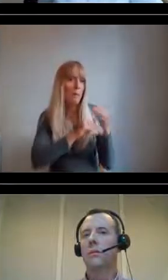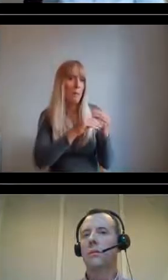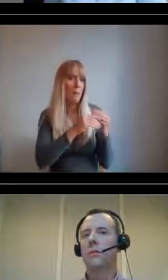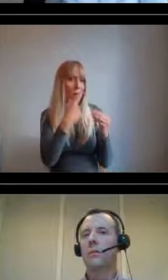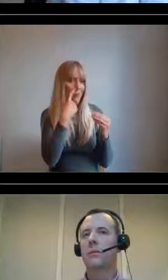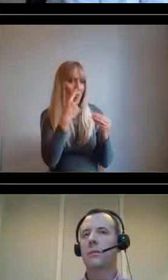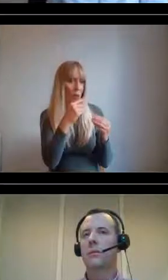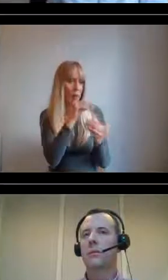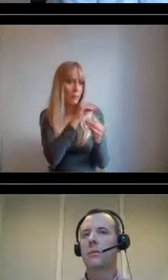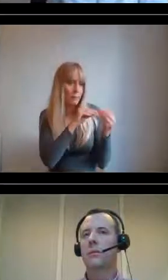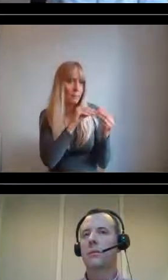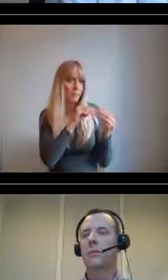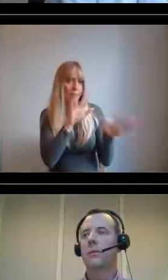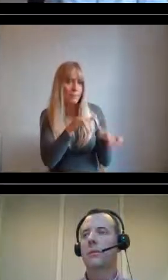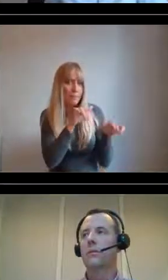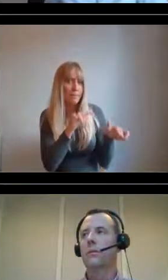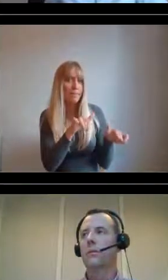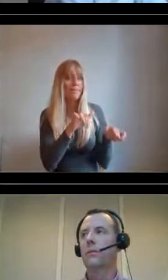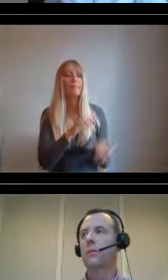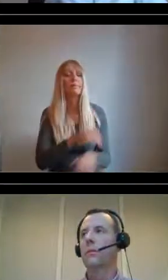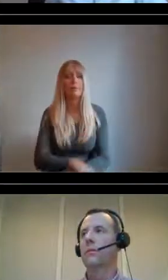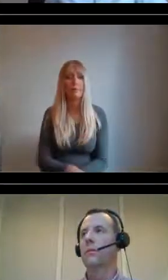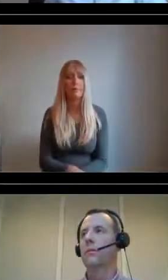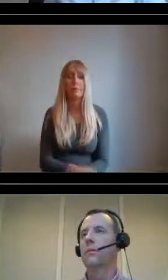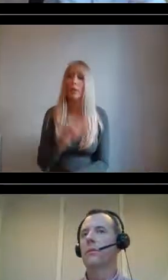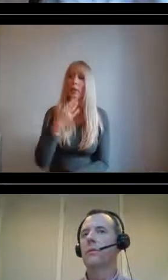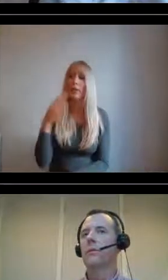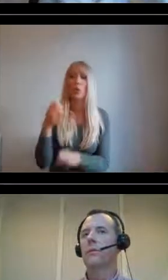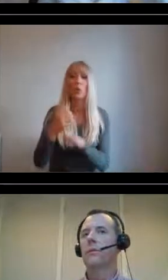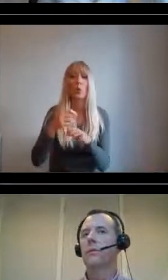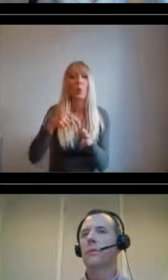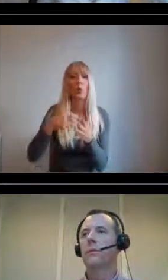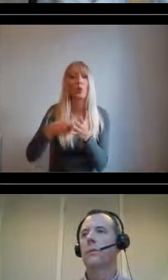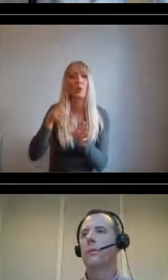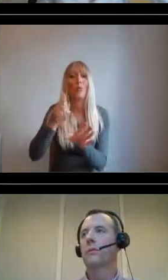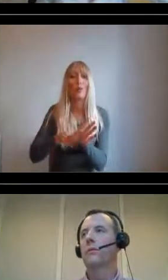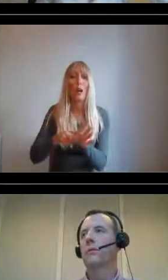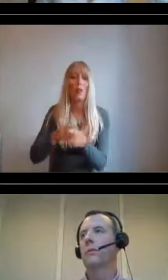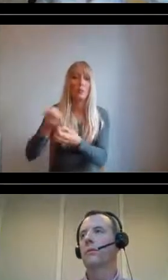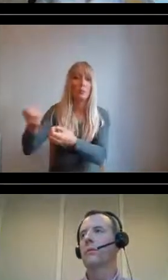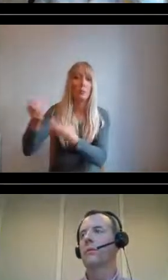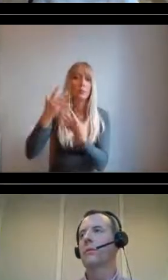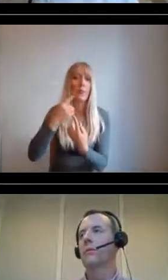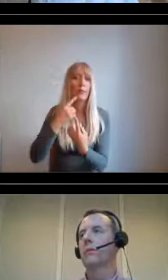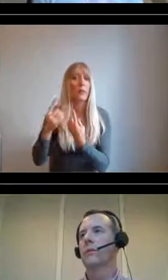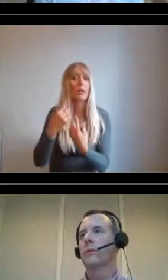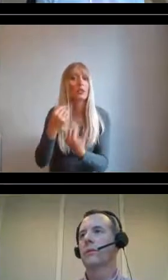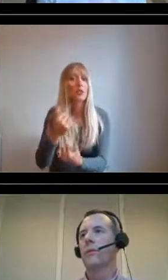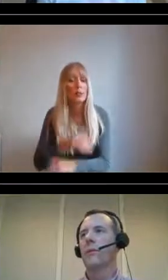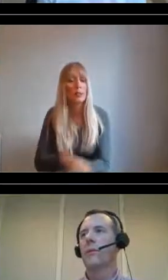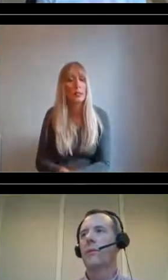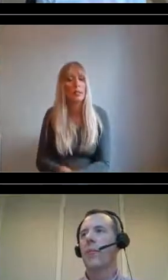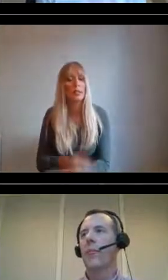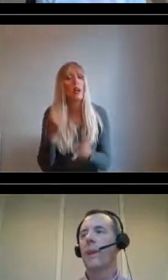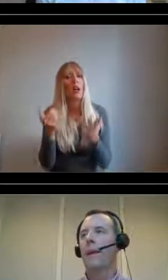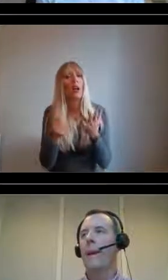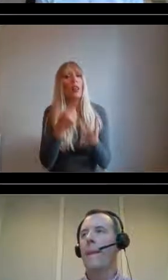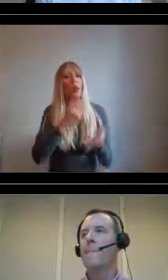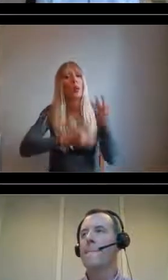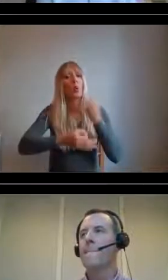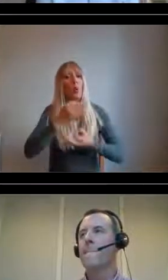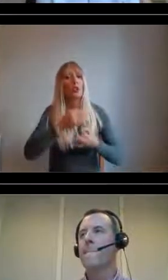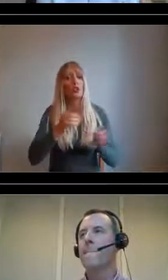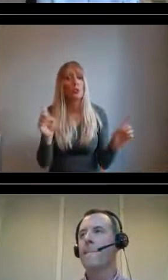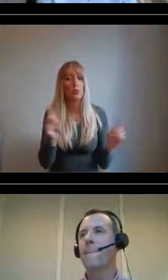strategy. Thank you, Gary. Thank you for that long answer. Thank you. Another question now.